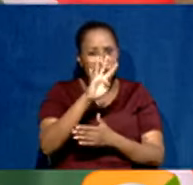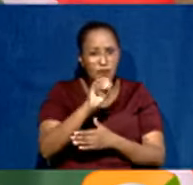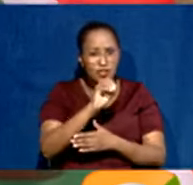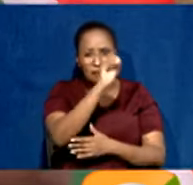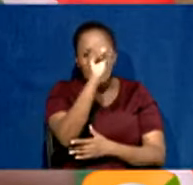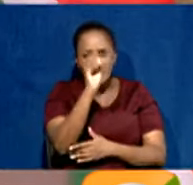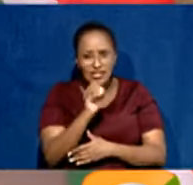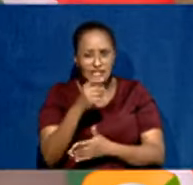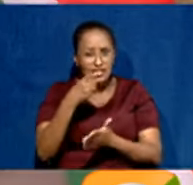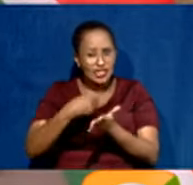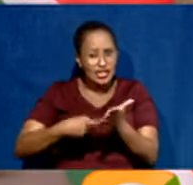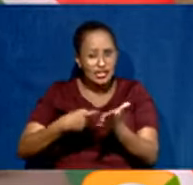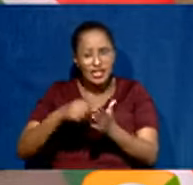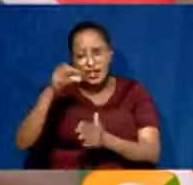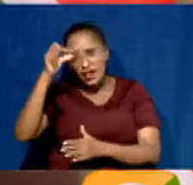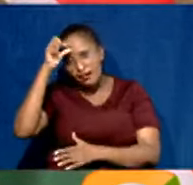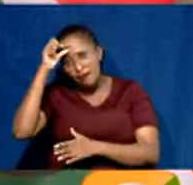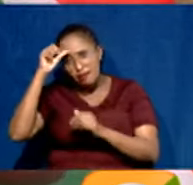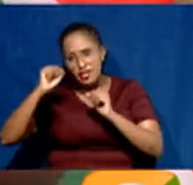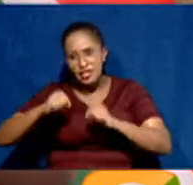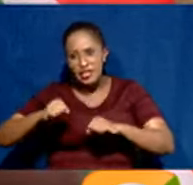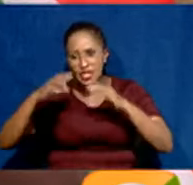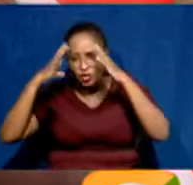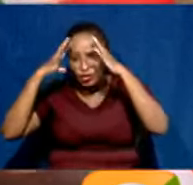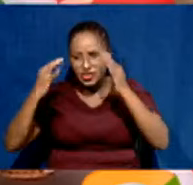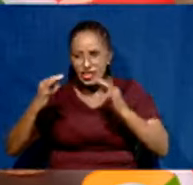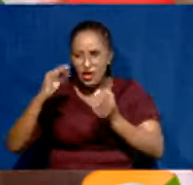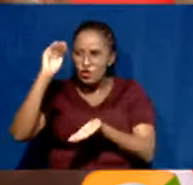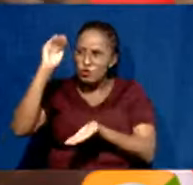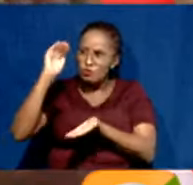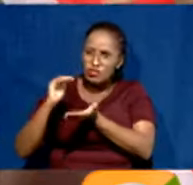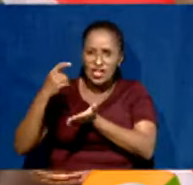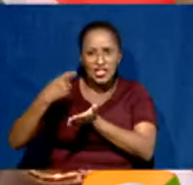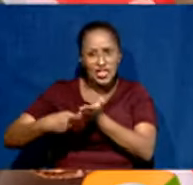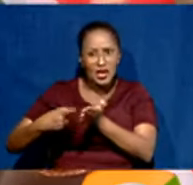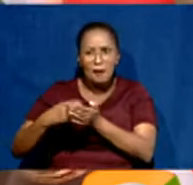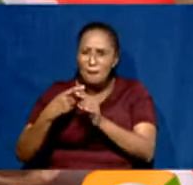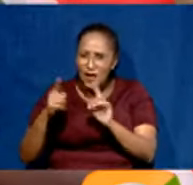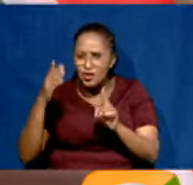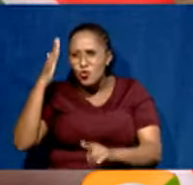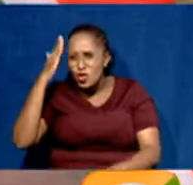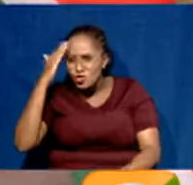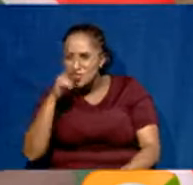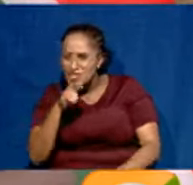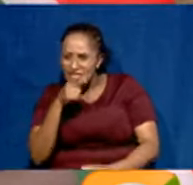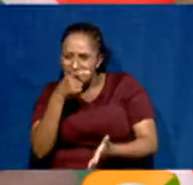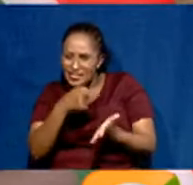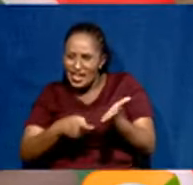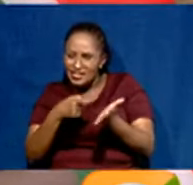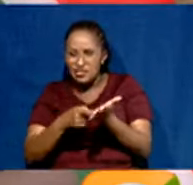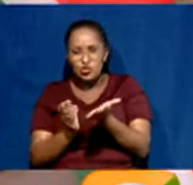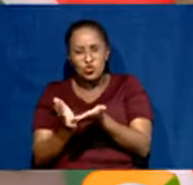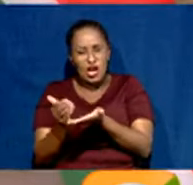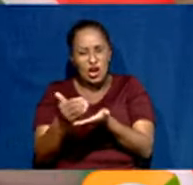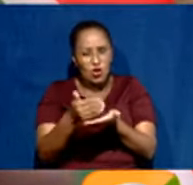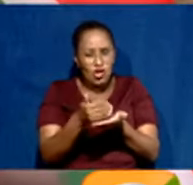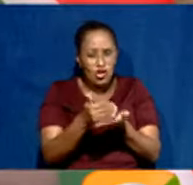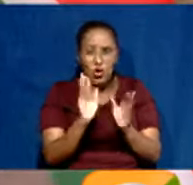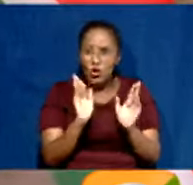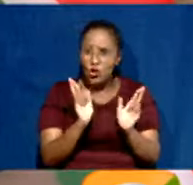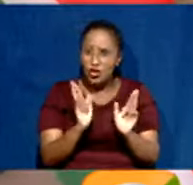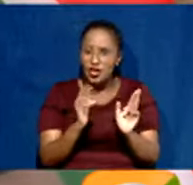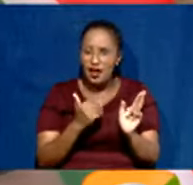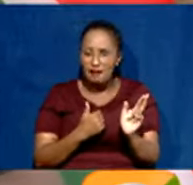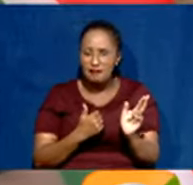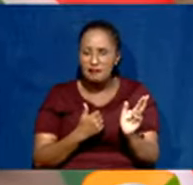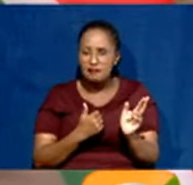The government can decide tomorrow to lower the taxes. Those taxes we are collecting, we have